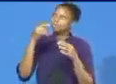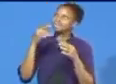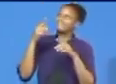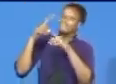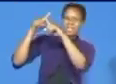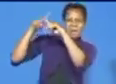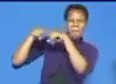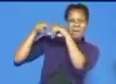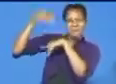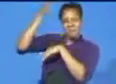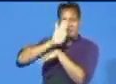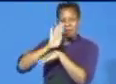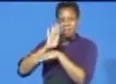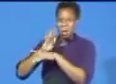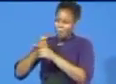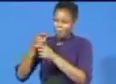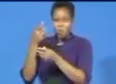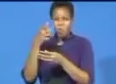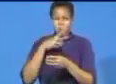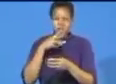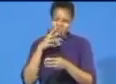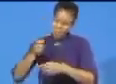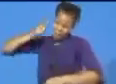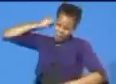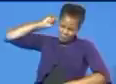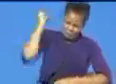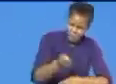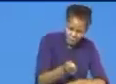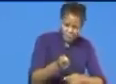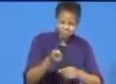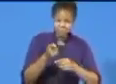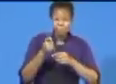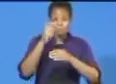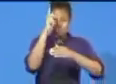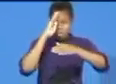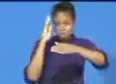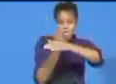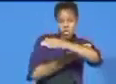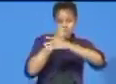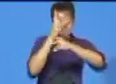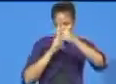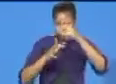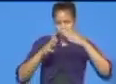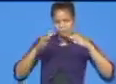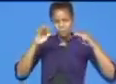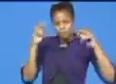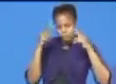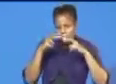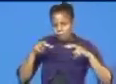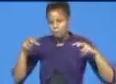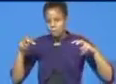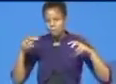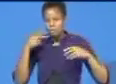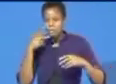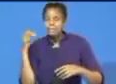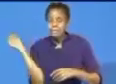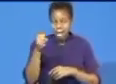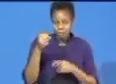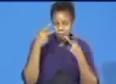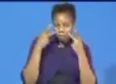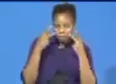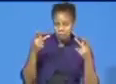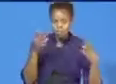and when he struck the water, the sons of the prophet said, yes, he's got it, he's got it.